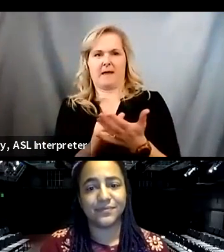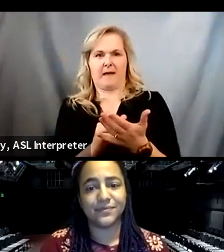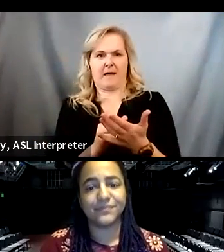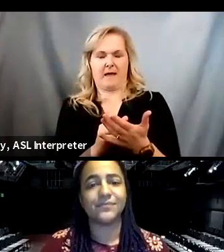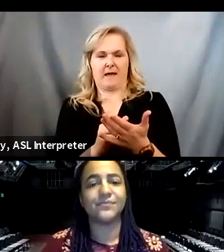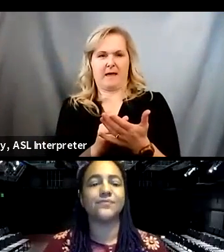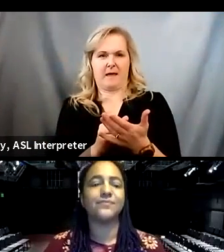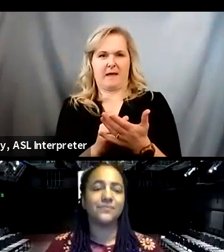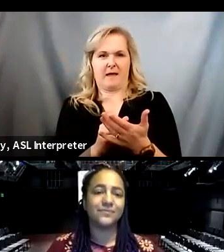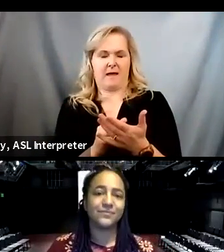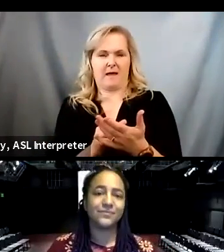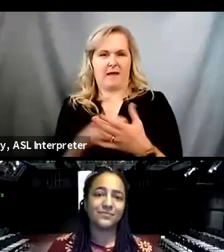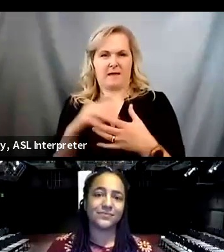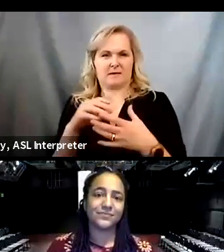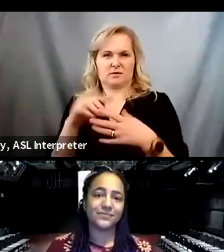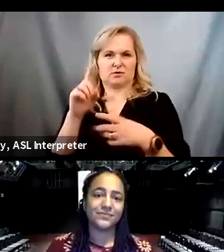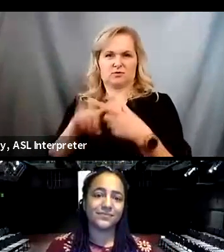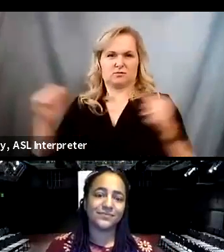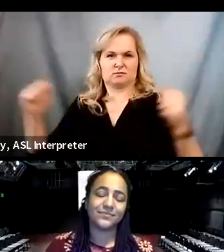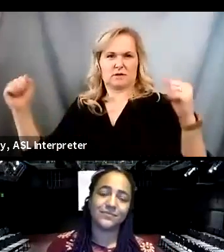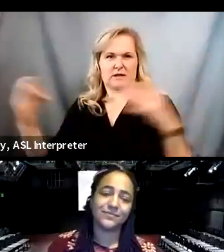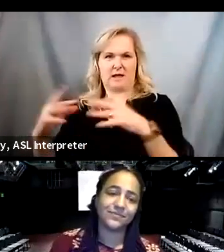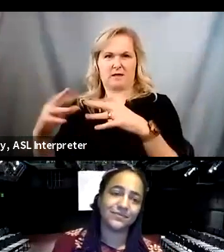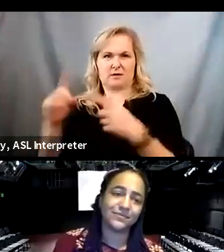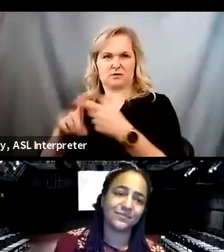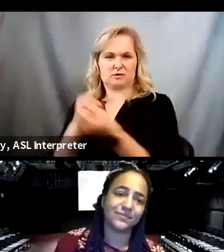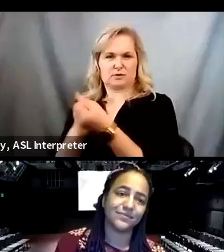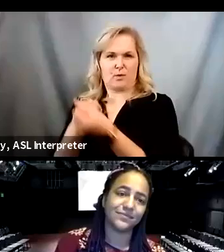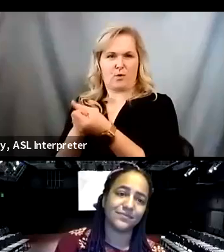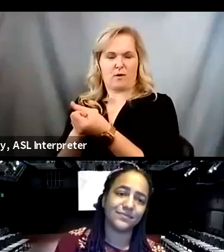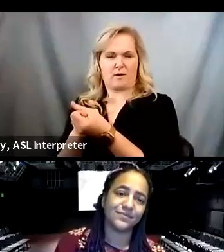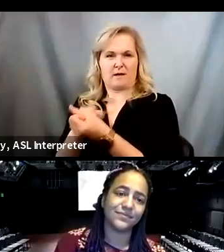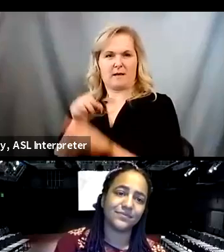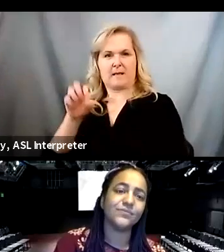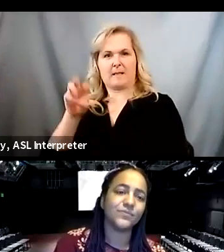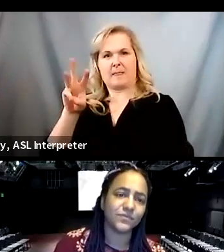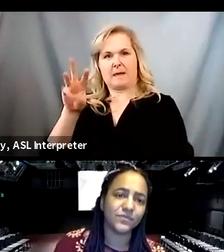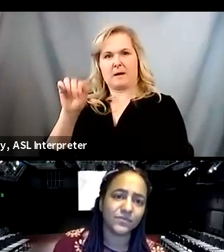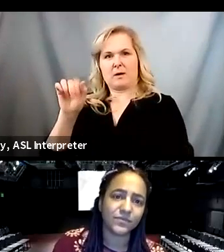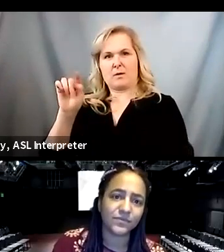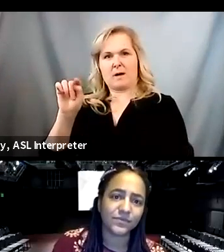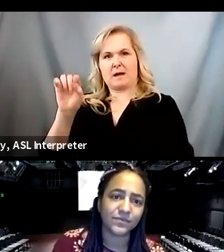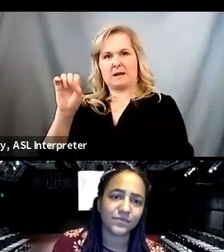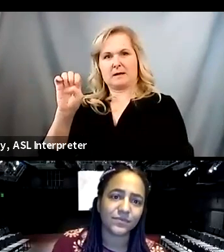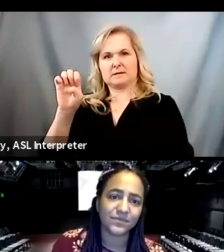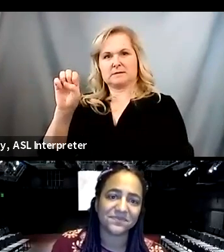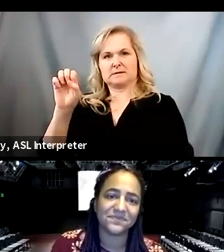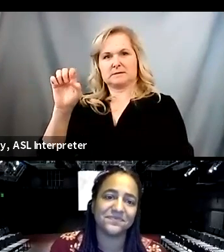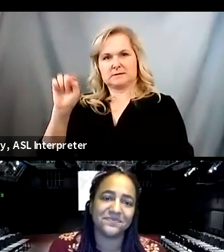Wet'suwet'en gather, gathering to support the Wet'suwet'en. This is again before